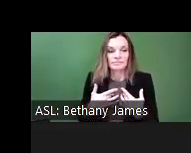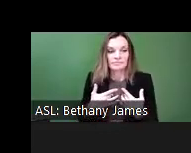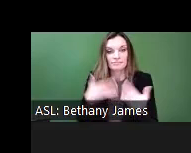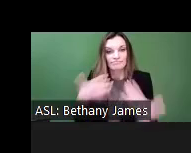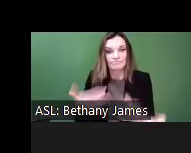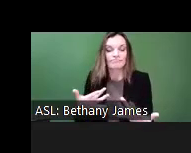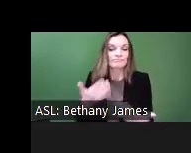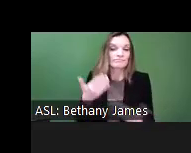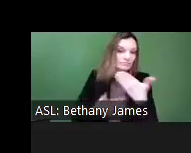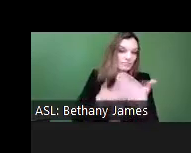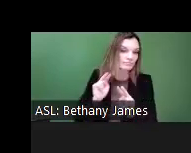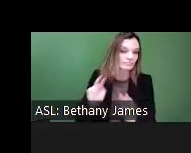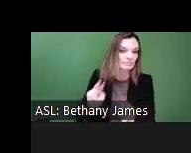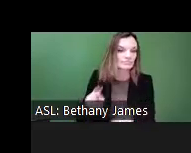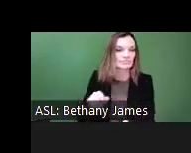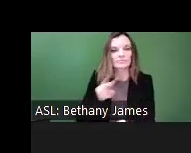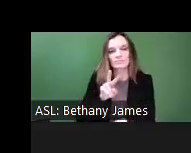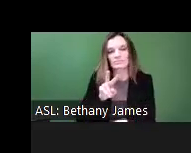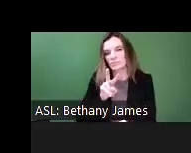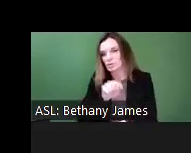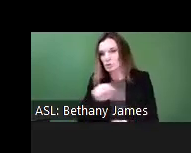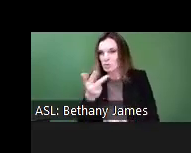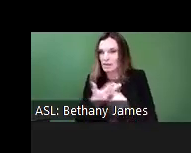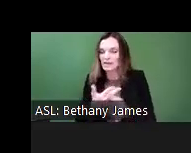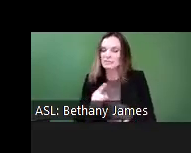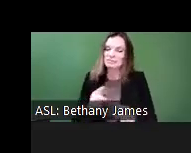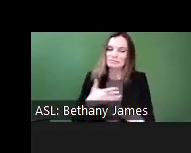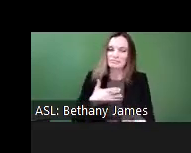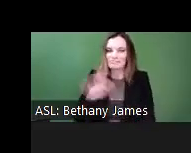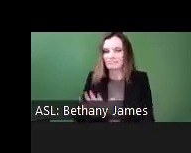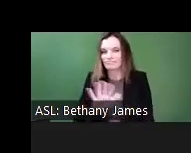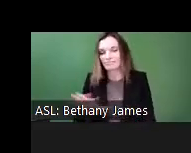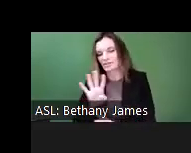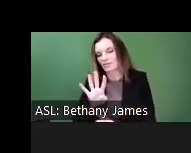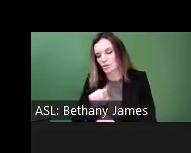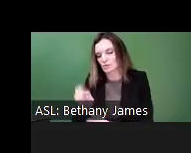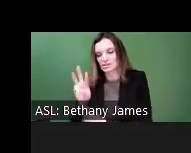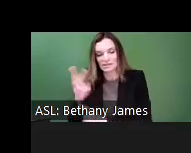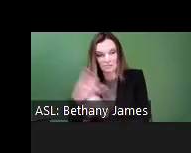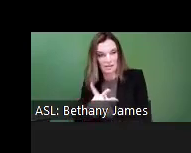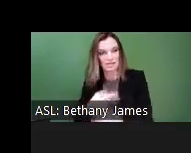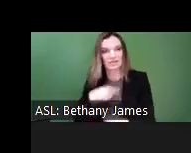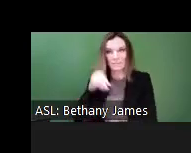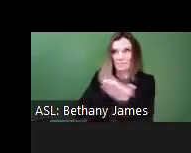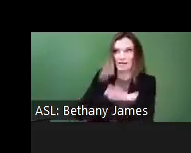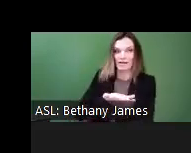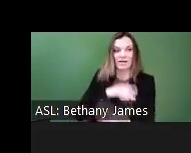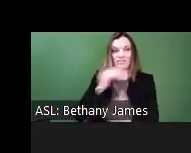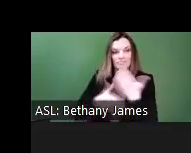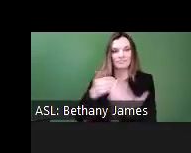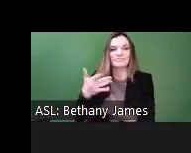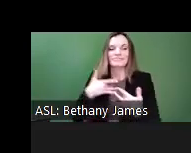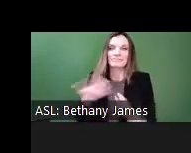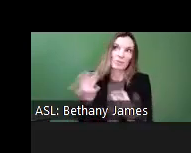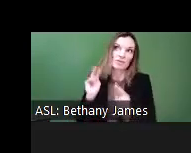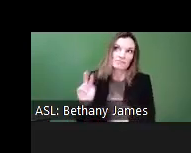it's probably going to be 4 to 6 months after you file your application. After it is filed, you